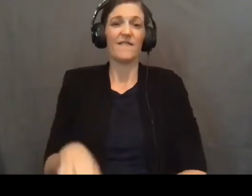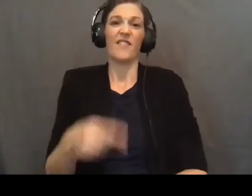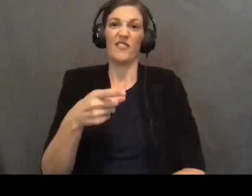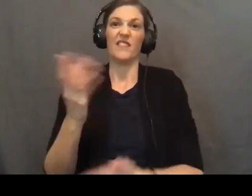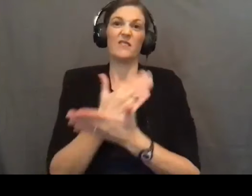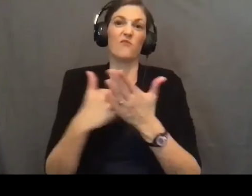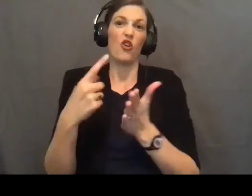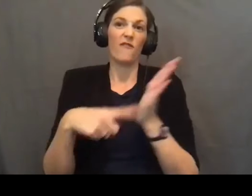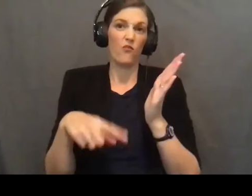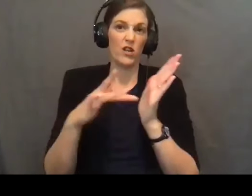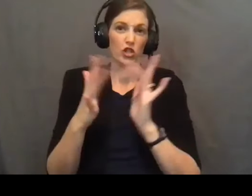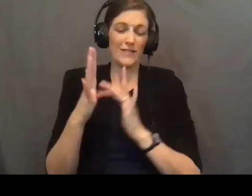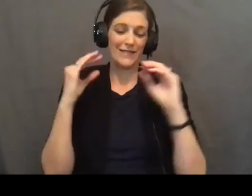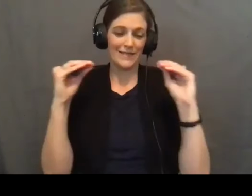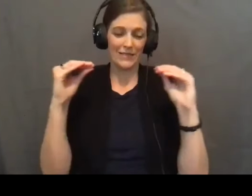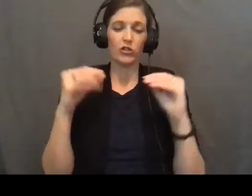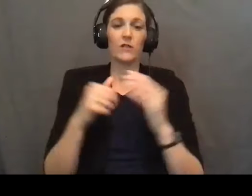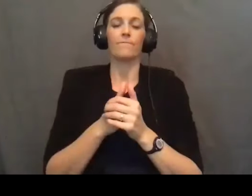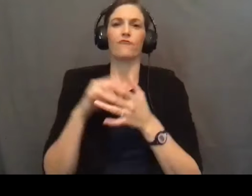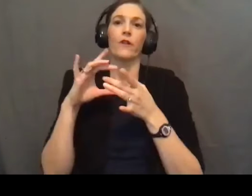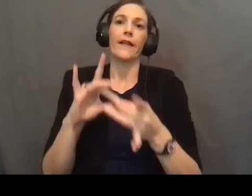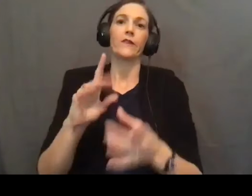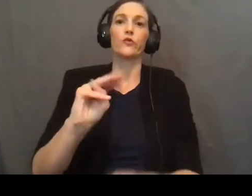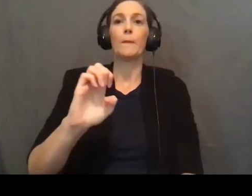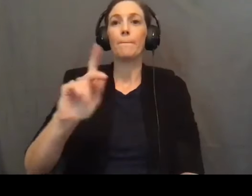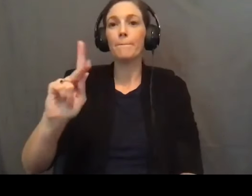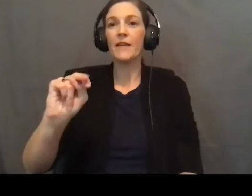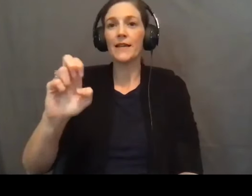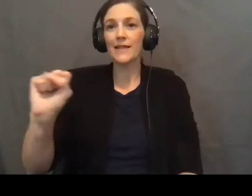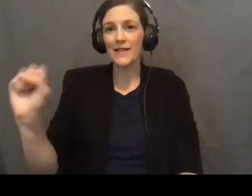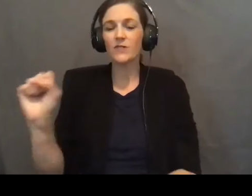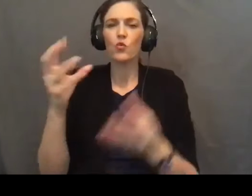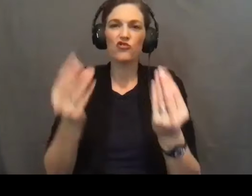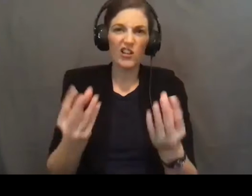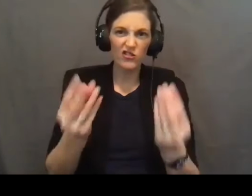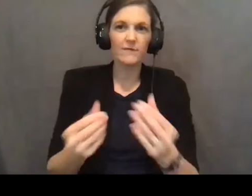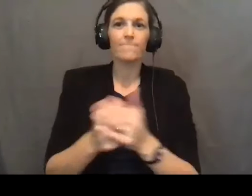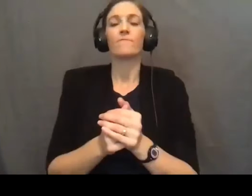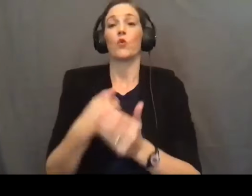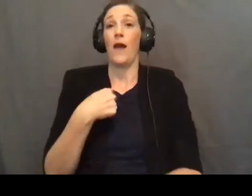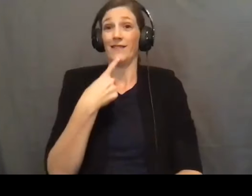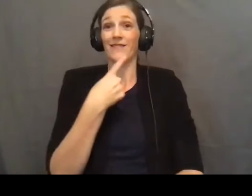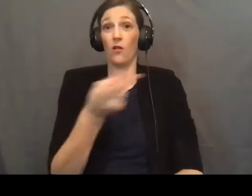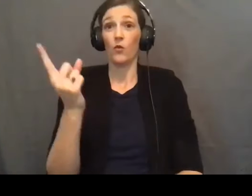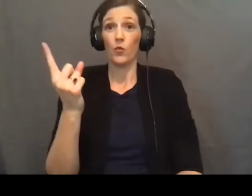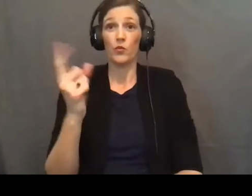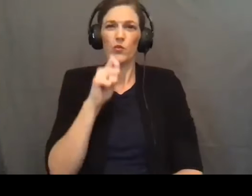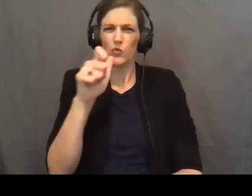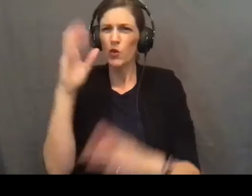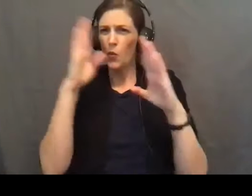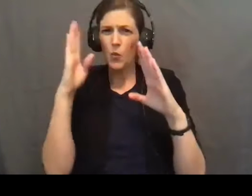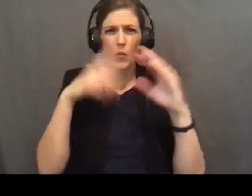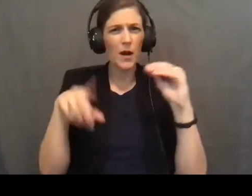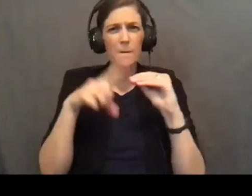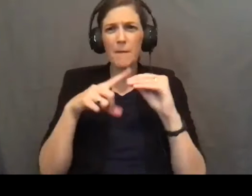what Jesus is teaching about when he's talking about meekness or gentleness. He says, therefore, I tell you, do not worry about